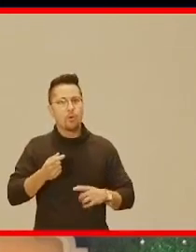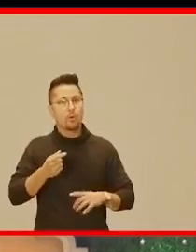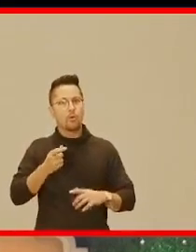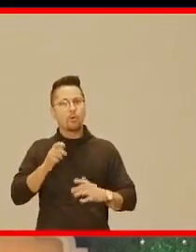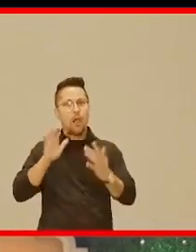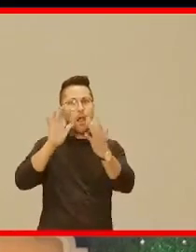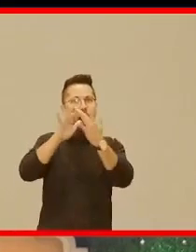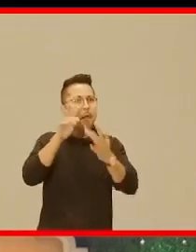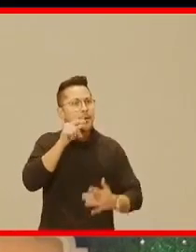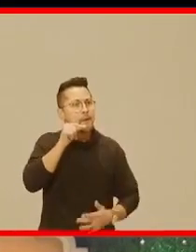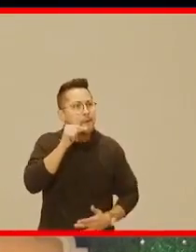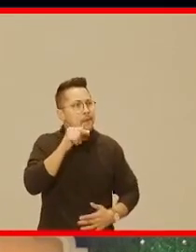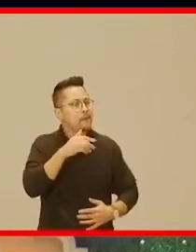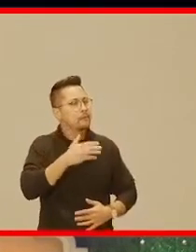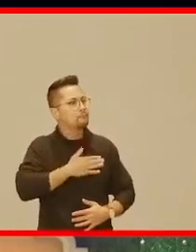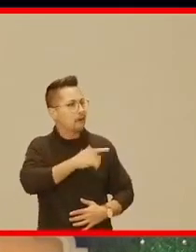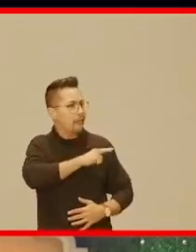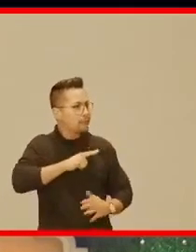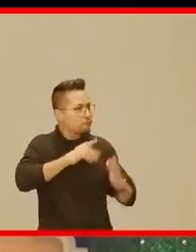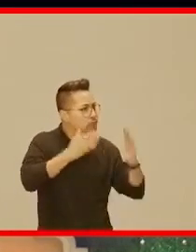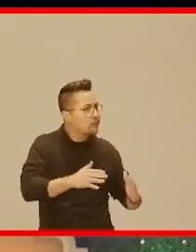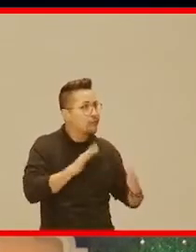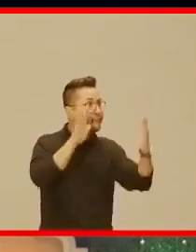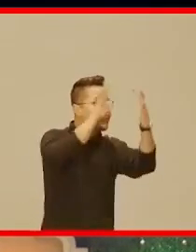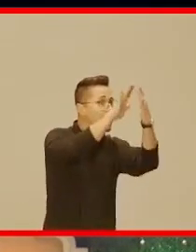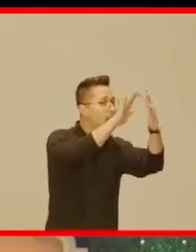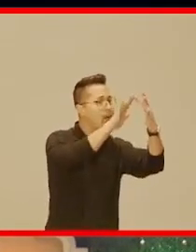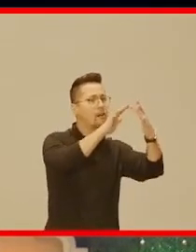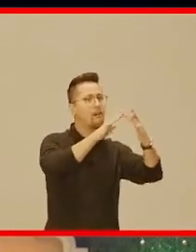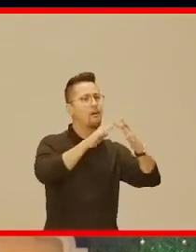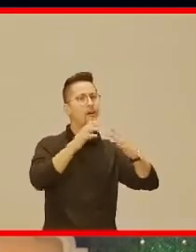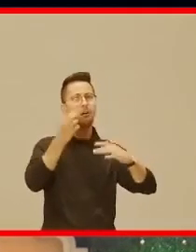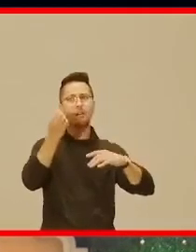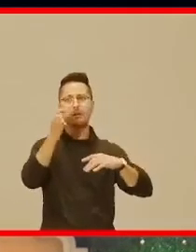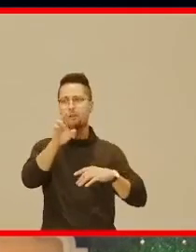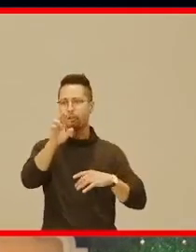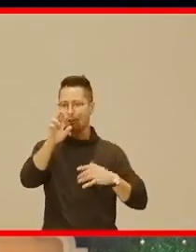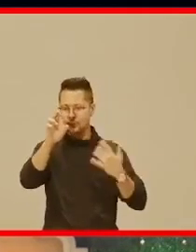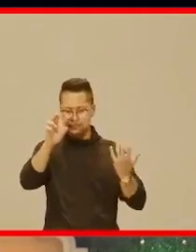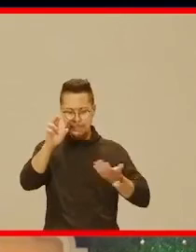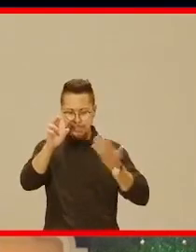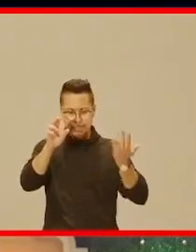my legislator, or do I contact?